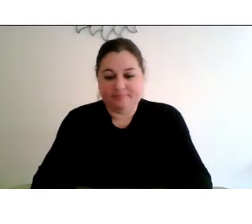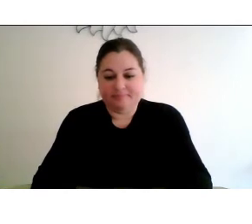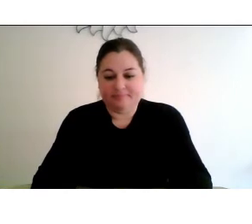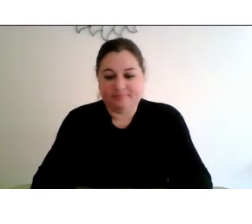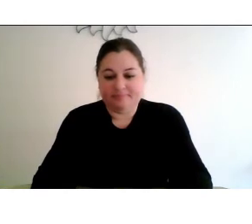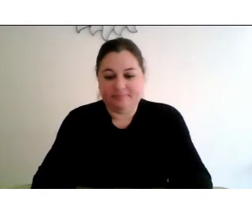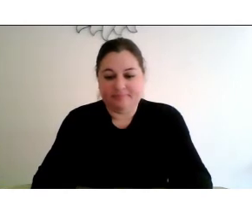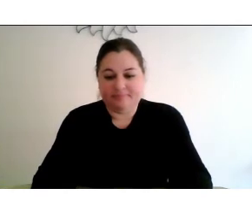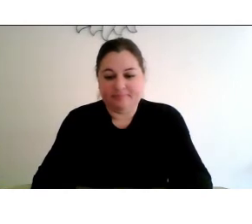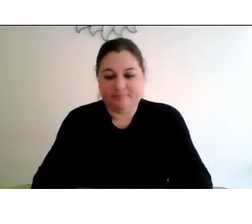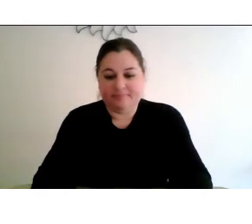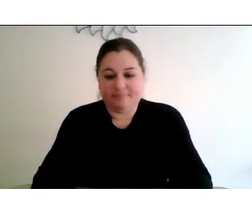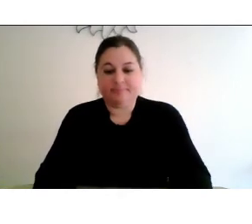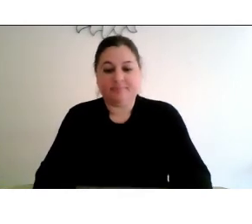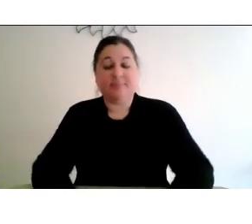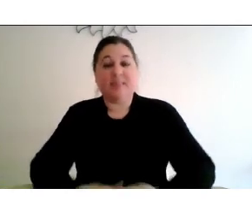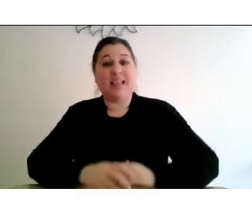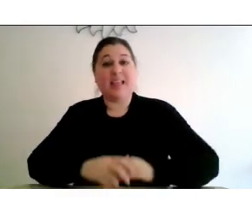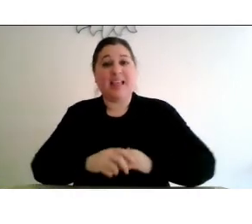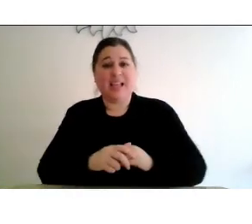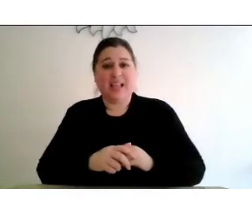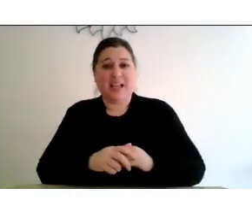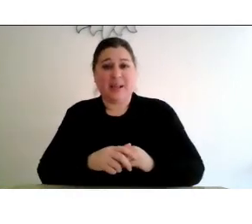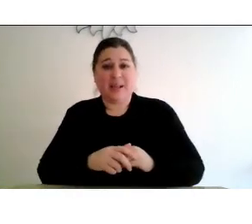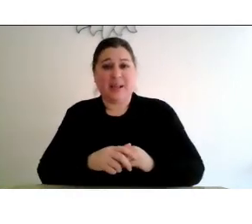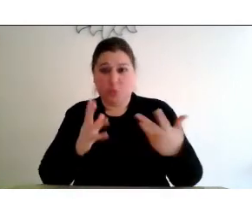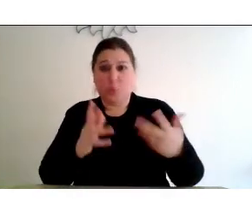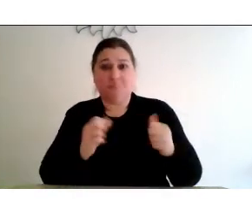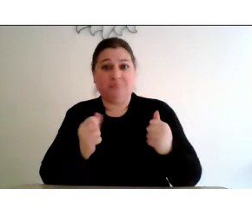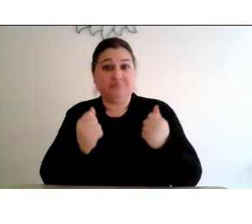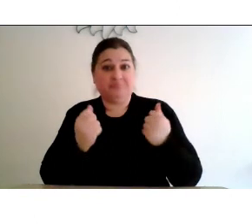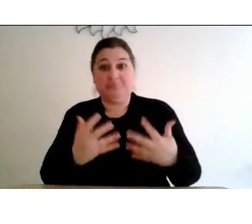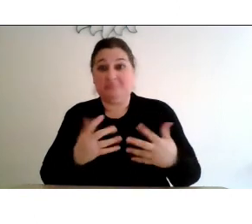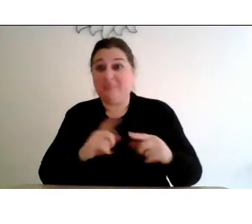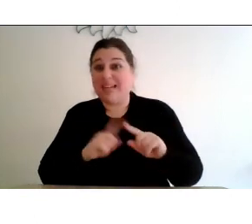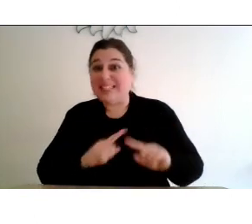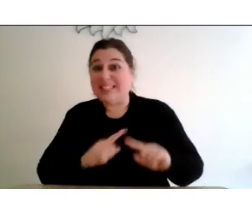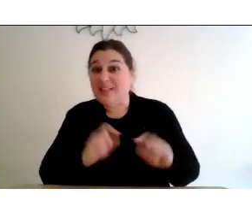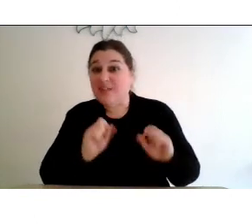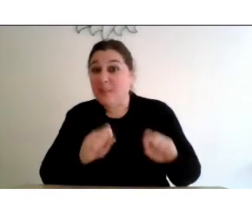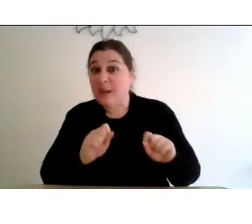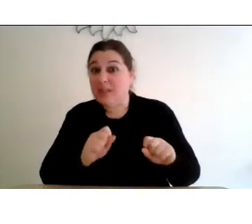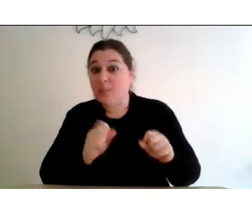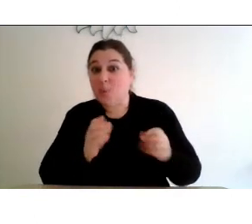linear equations. But what we're focusing on today for this lesson is visually.